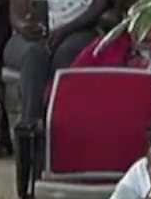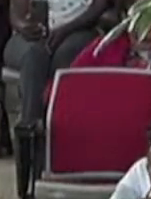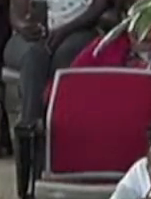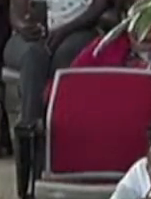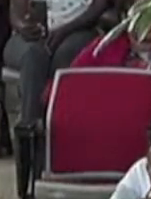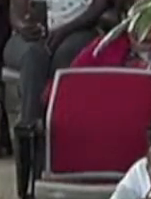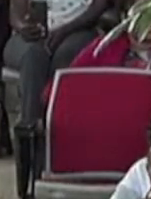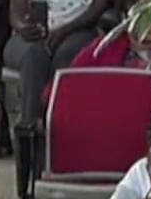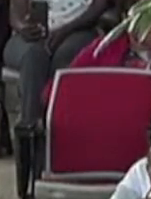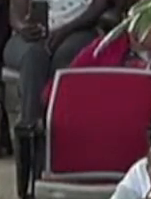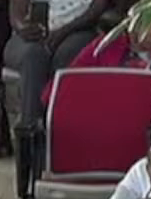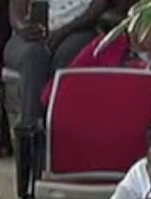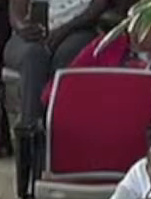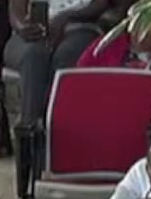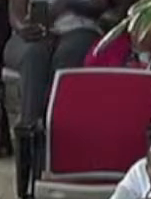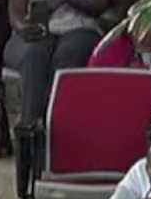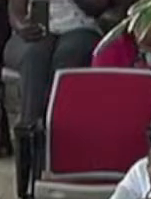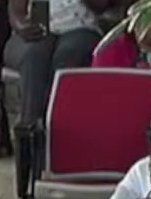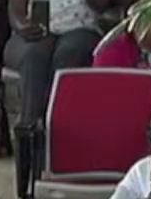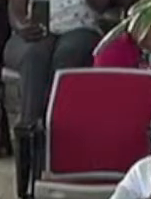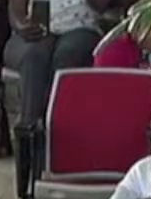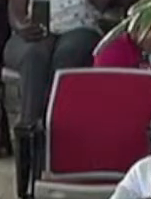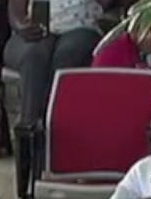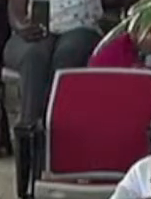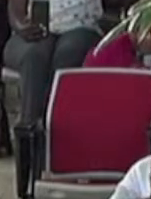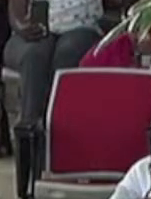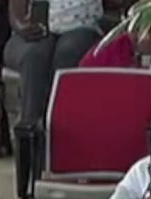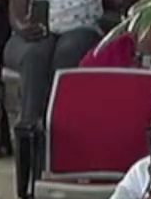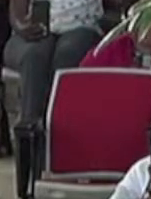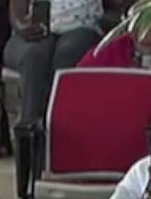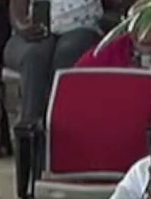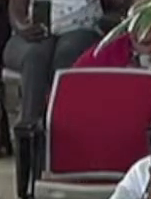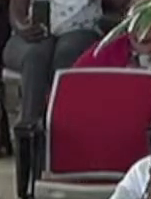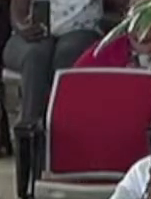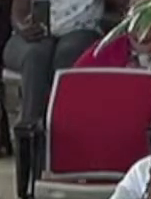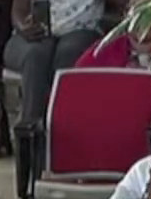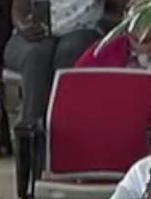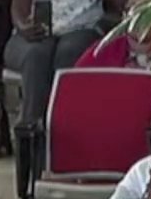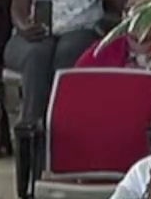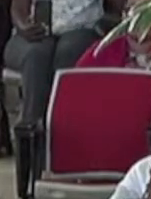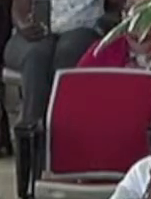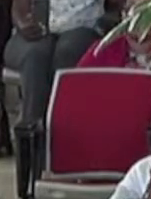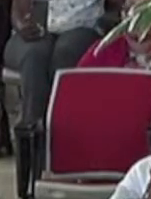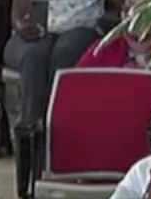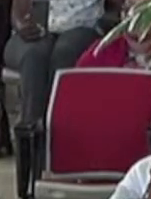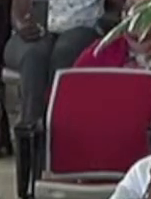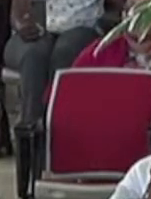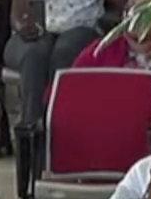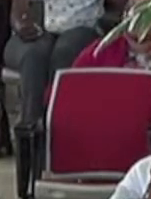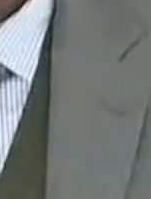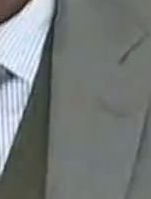and your colleagues, the deputies and all the members of various faculties who are here,